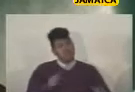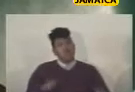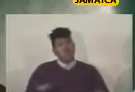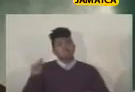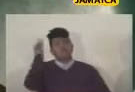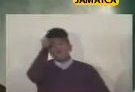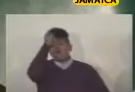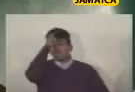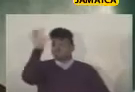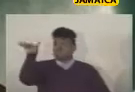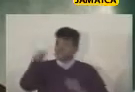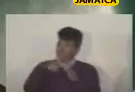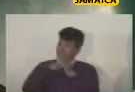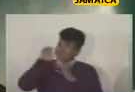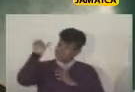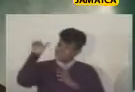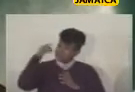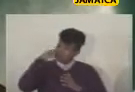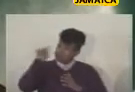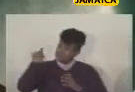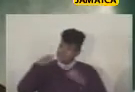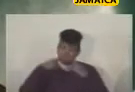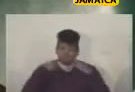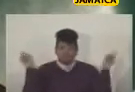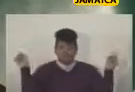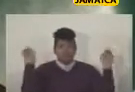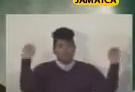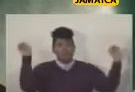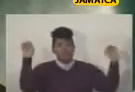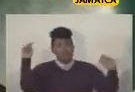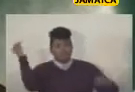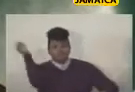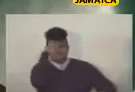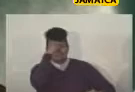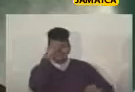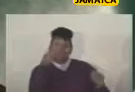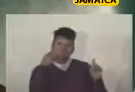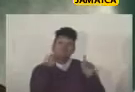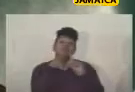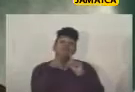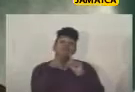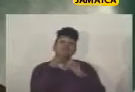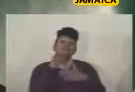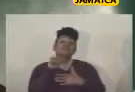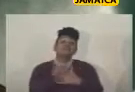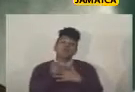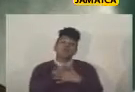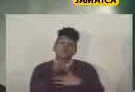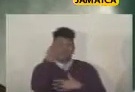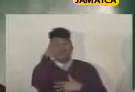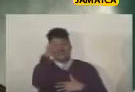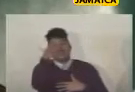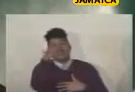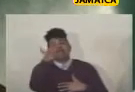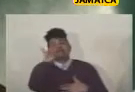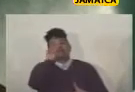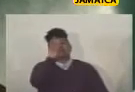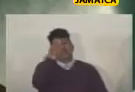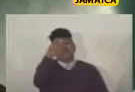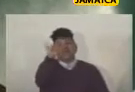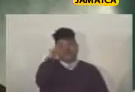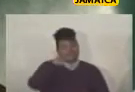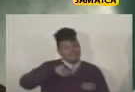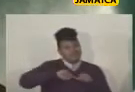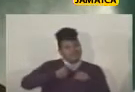to proclaim, and did so proclaim, a state of public emergency effective January 18,